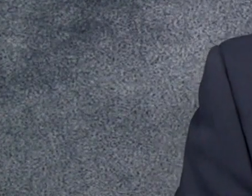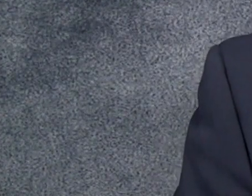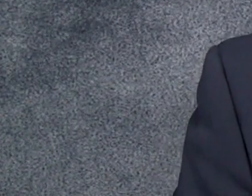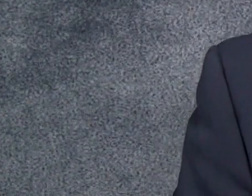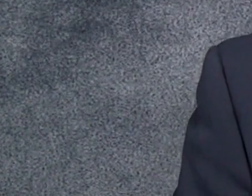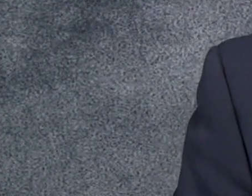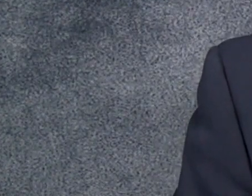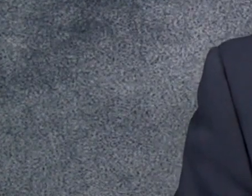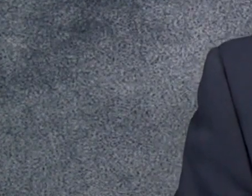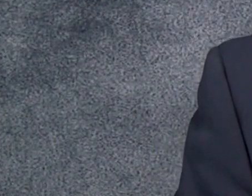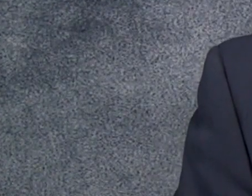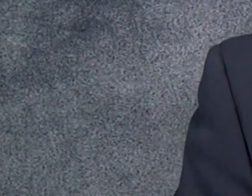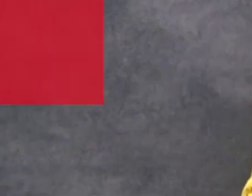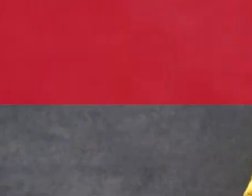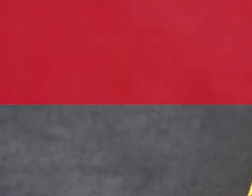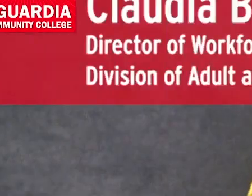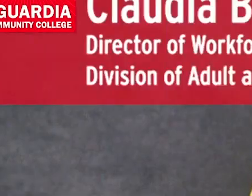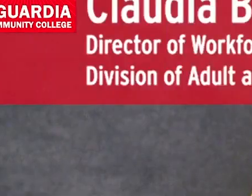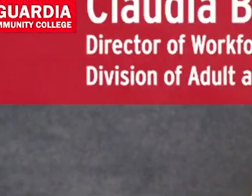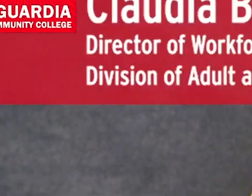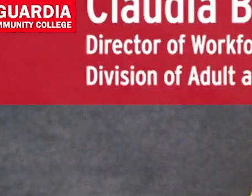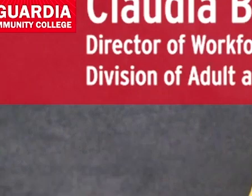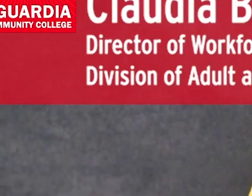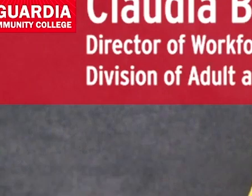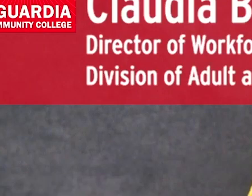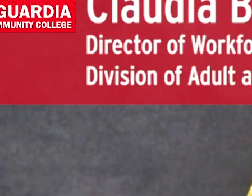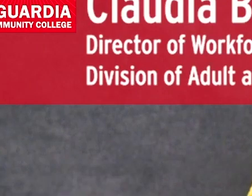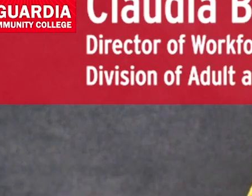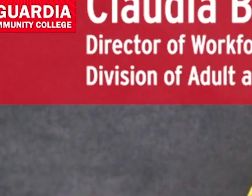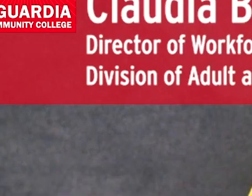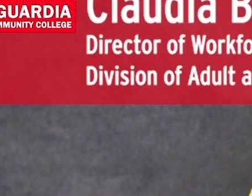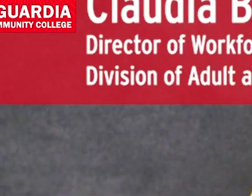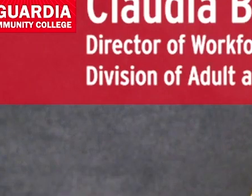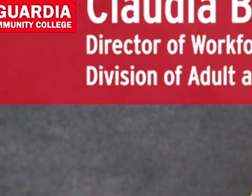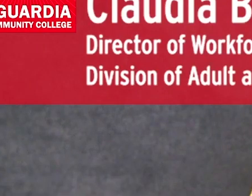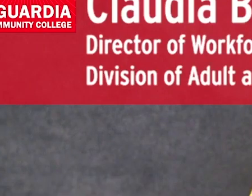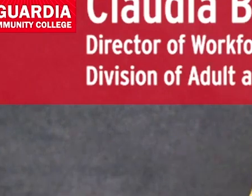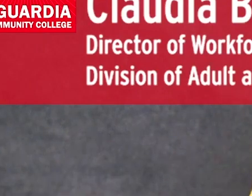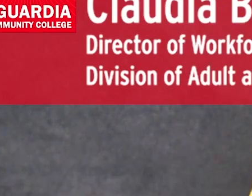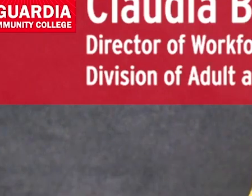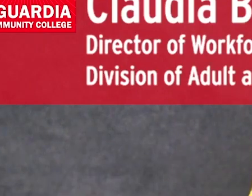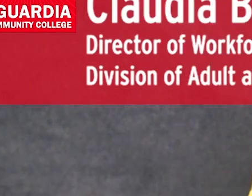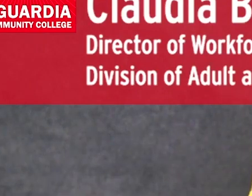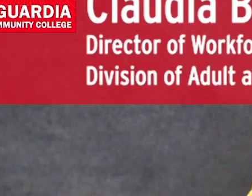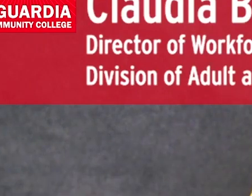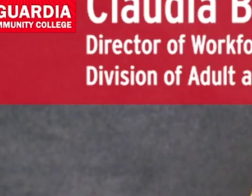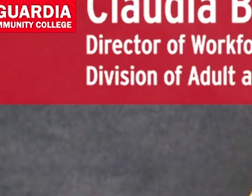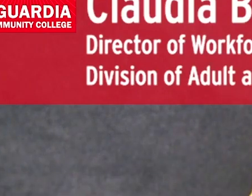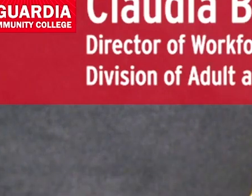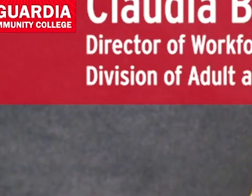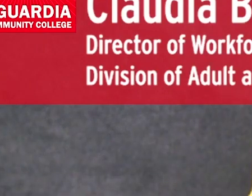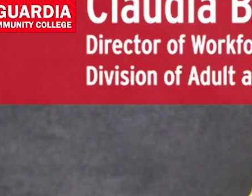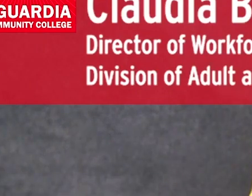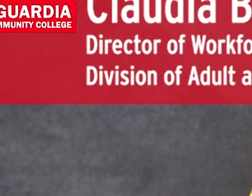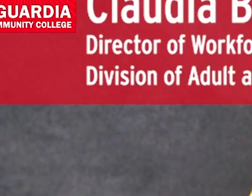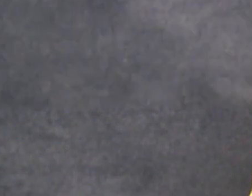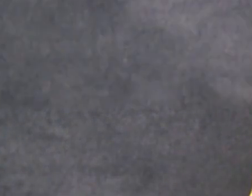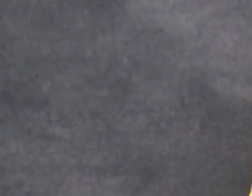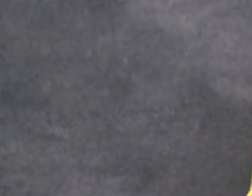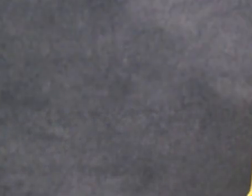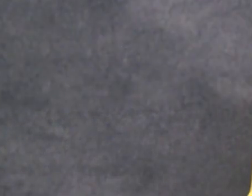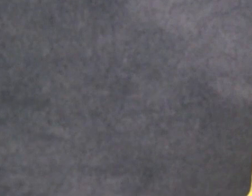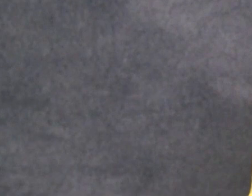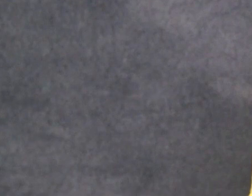degree. Thank you. My first goal is to provide services for migrant youth who have recently arrived in New York